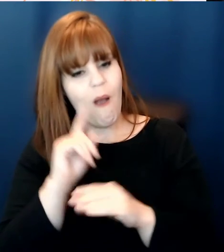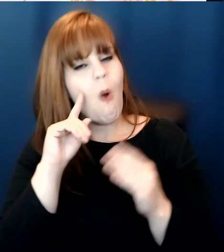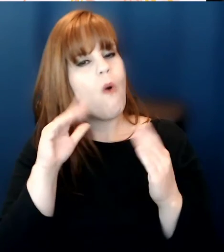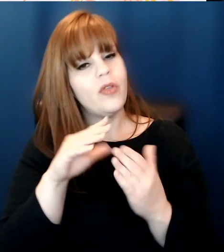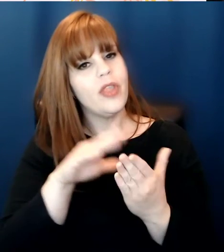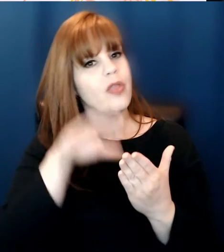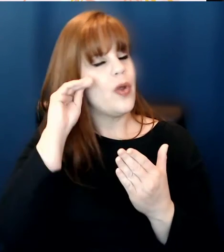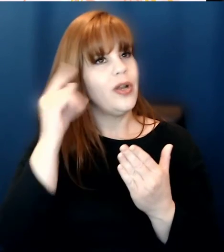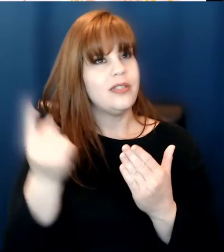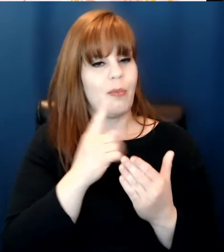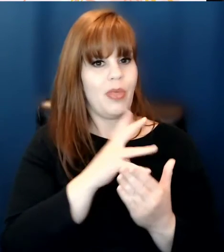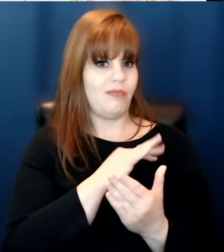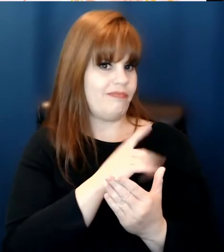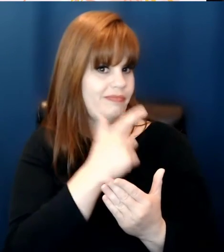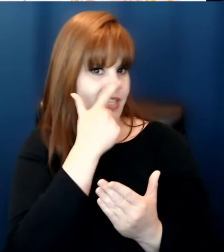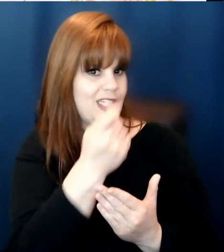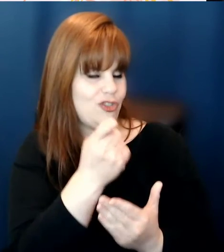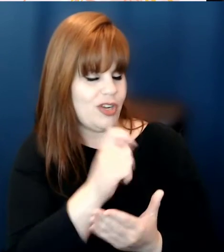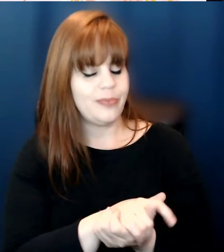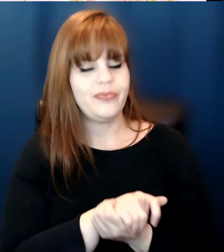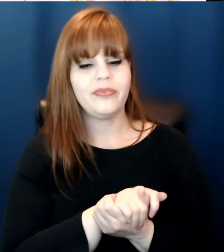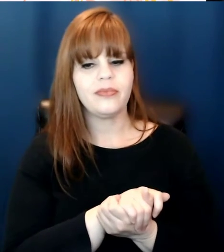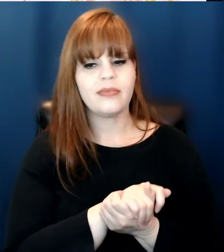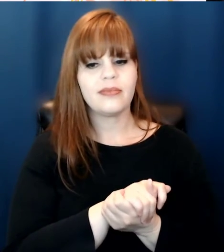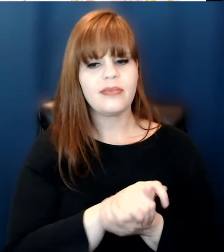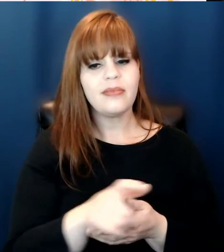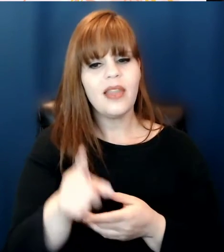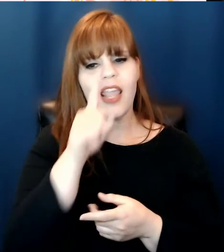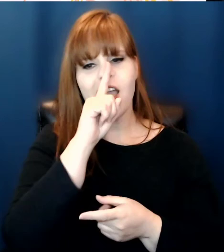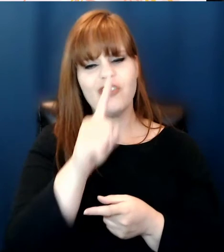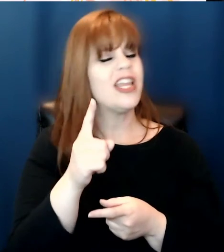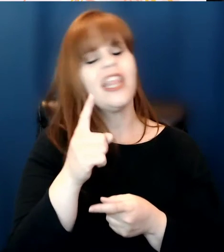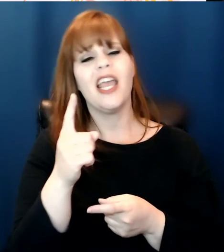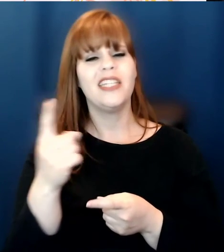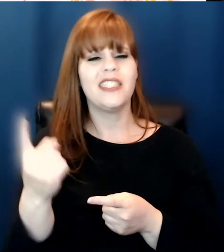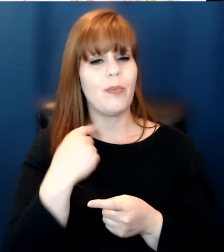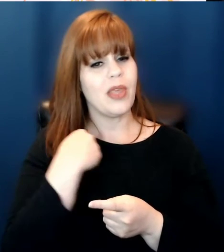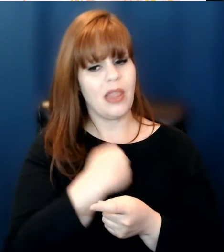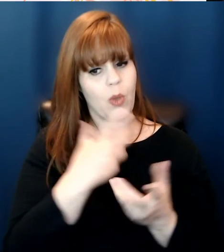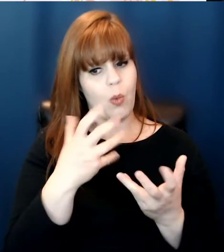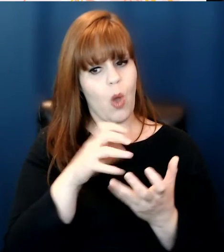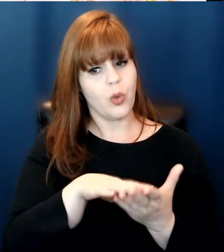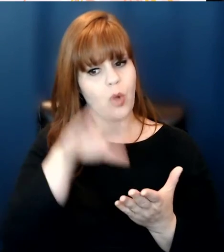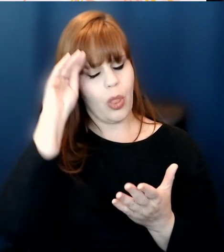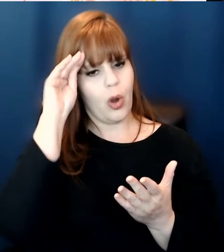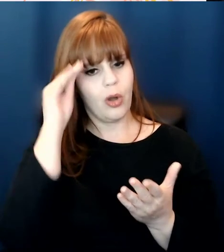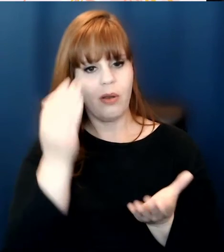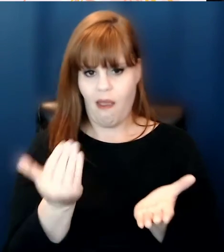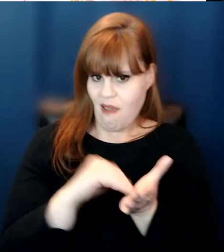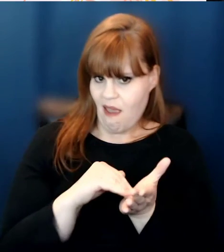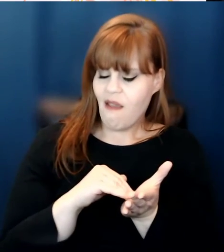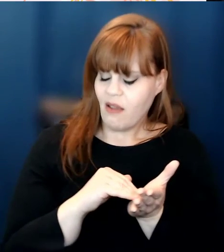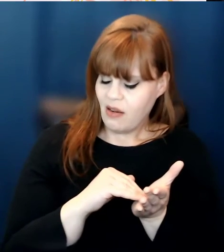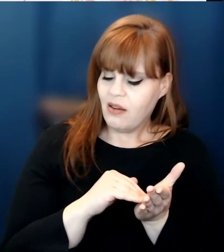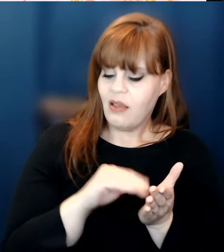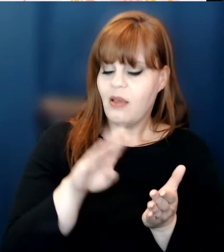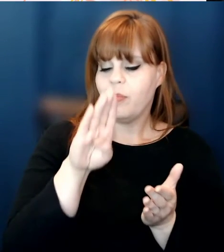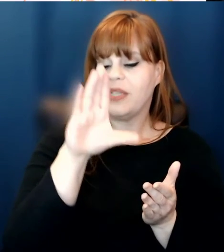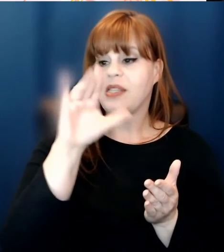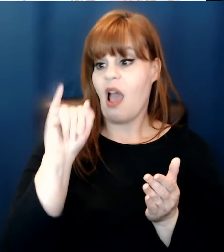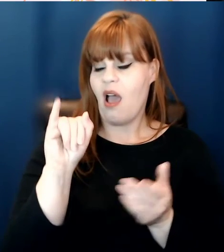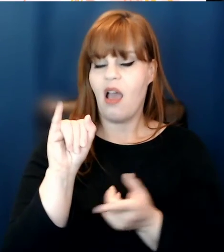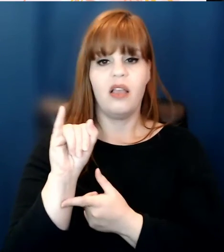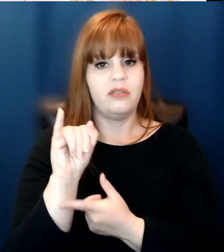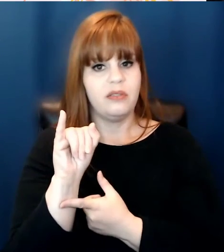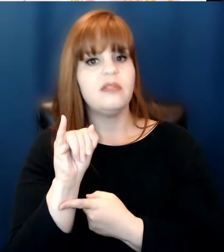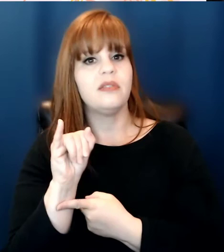something interesting, and really, something that we'd like you to take away is again,